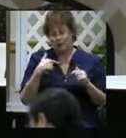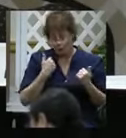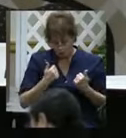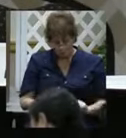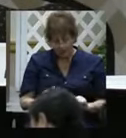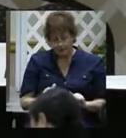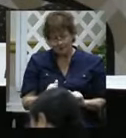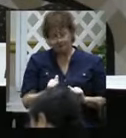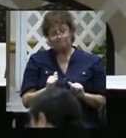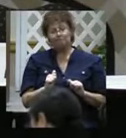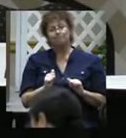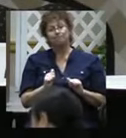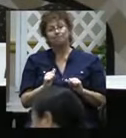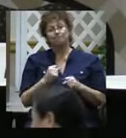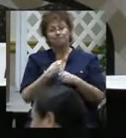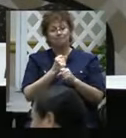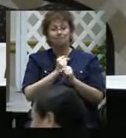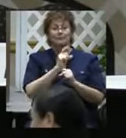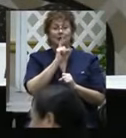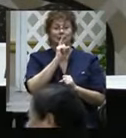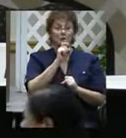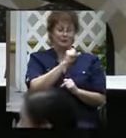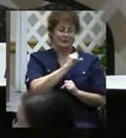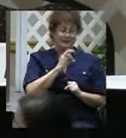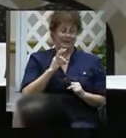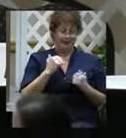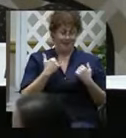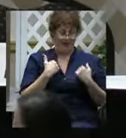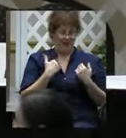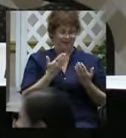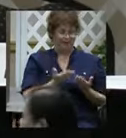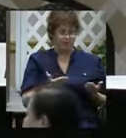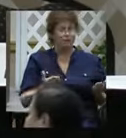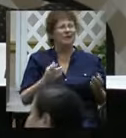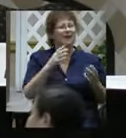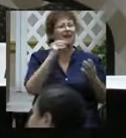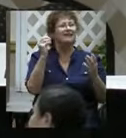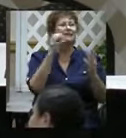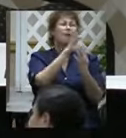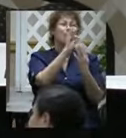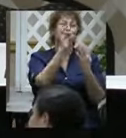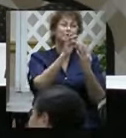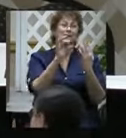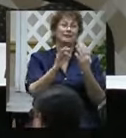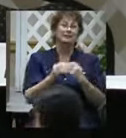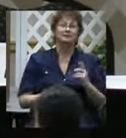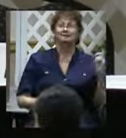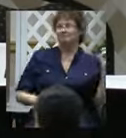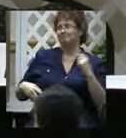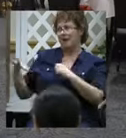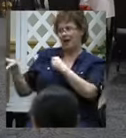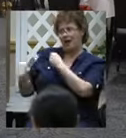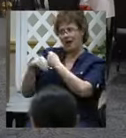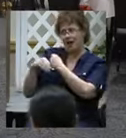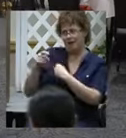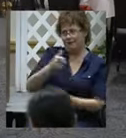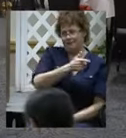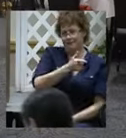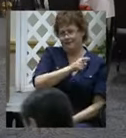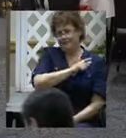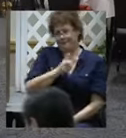lot to make sure our staff has resources and options. Just add one thing that in